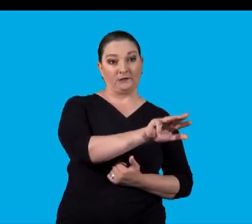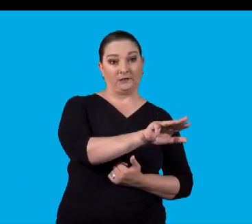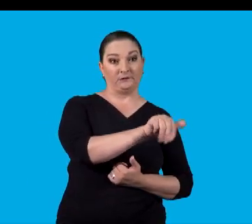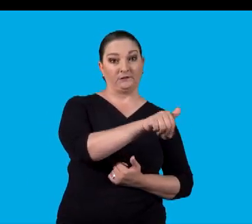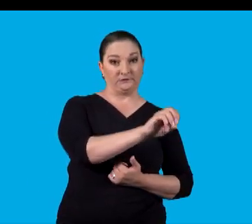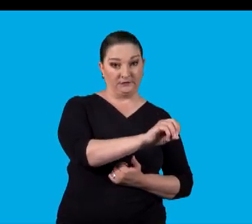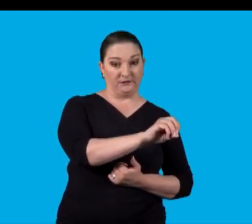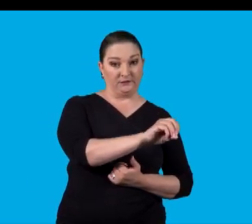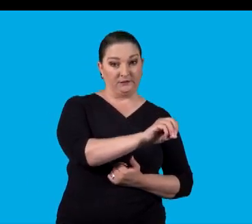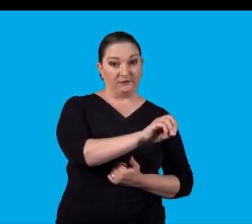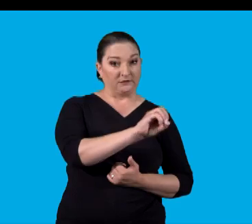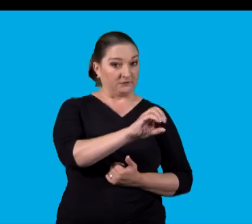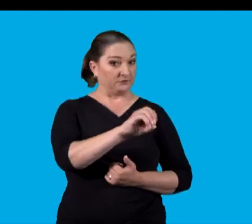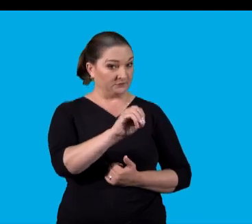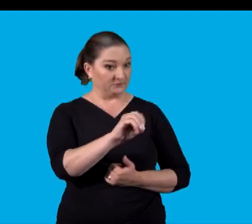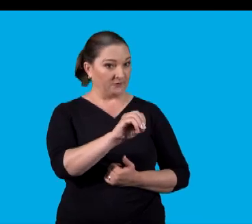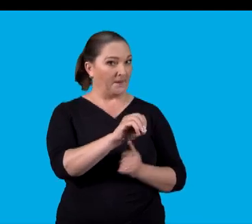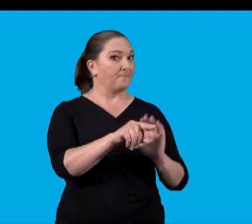my